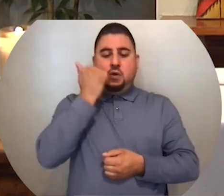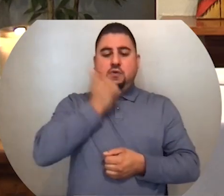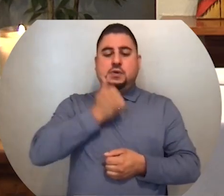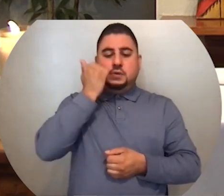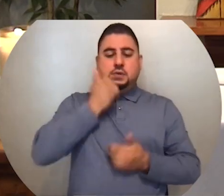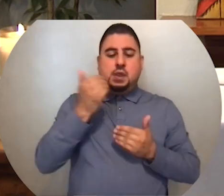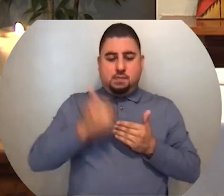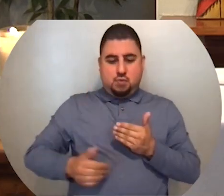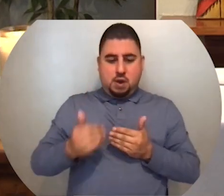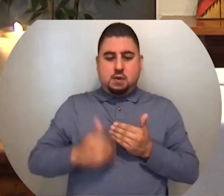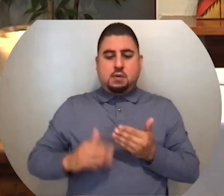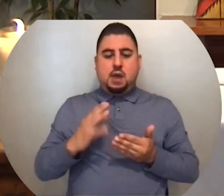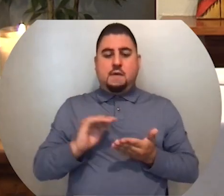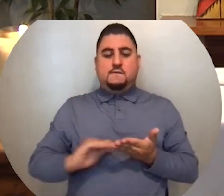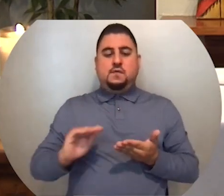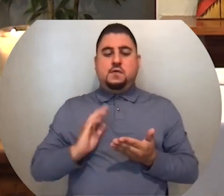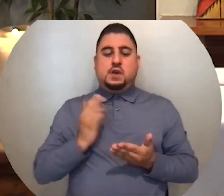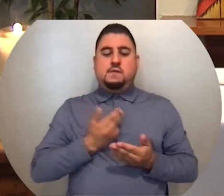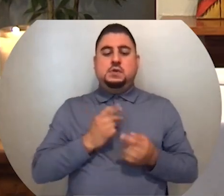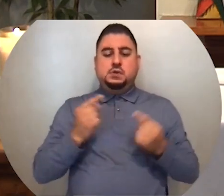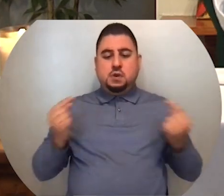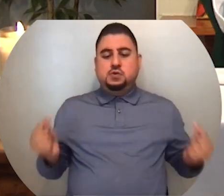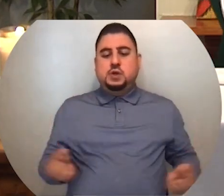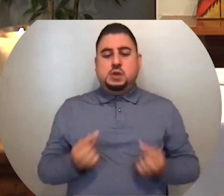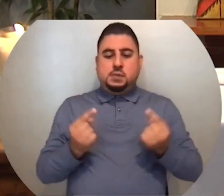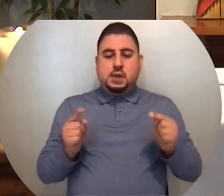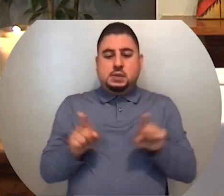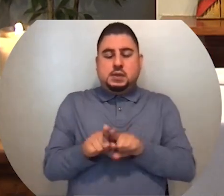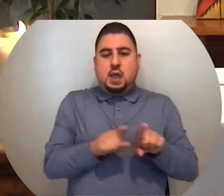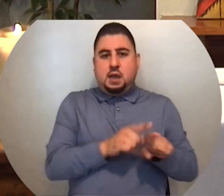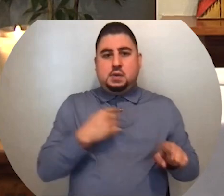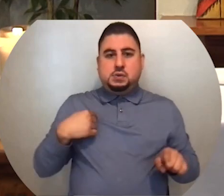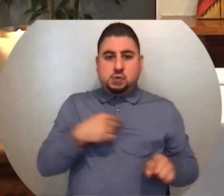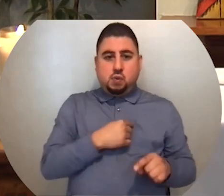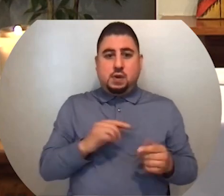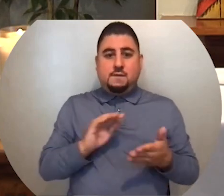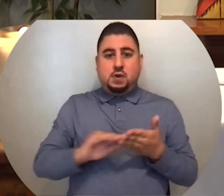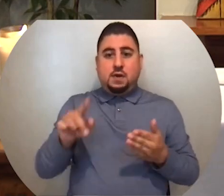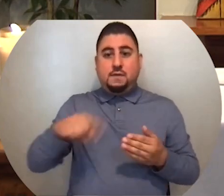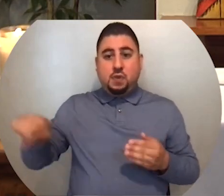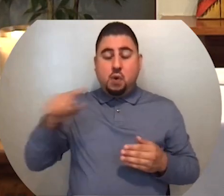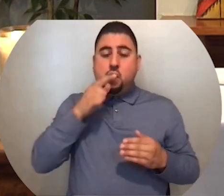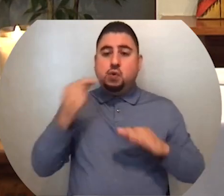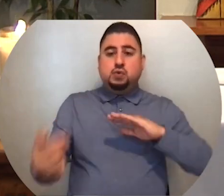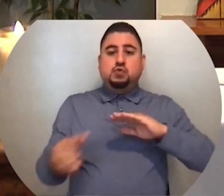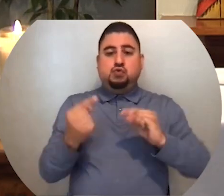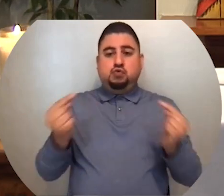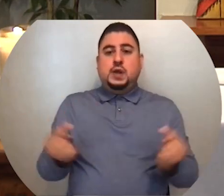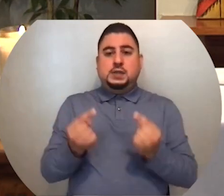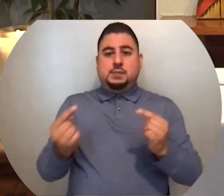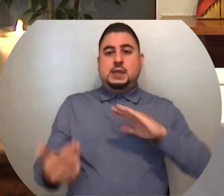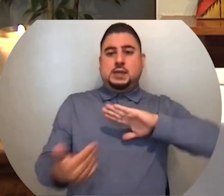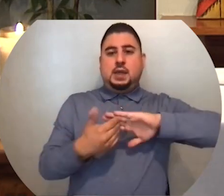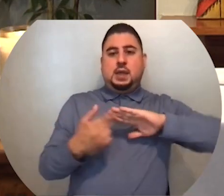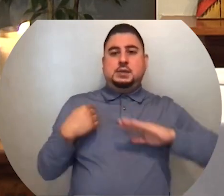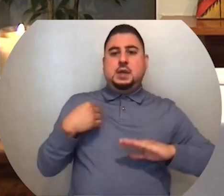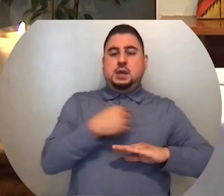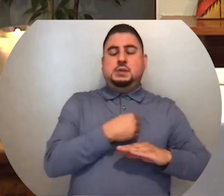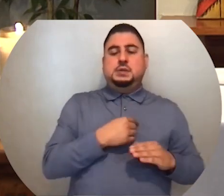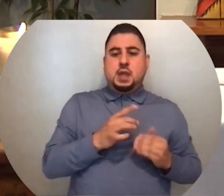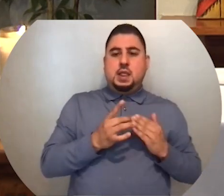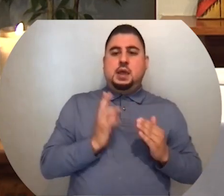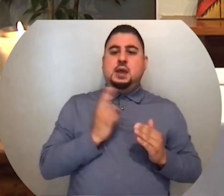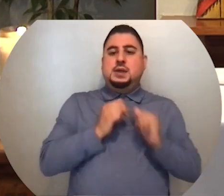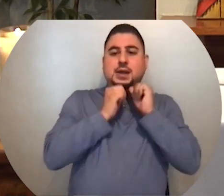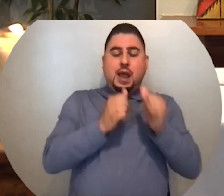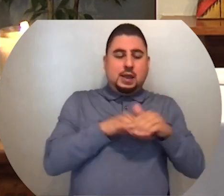us this day our daily bread, and forgive us our trespasses, as we forgive those who trespass against us.